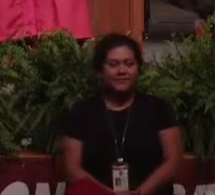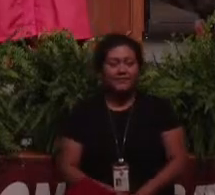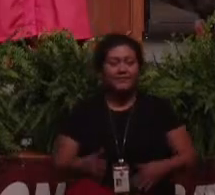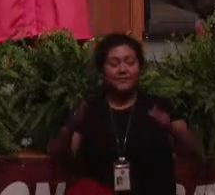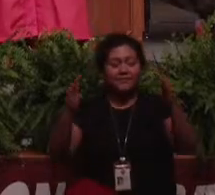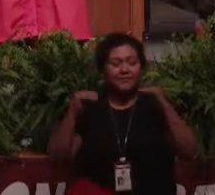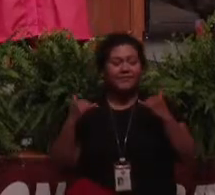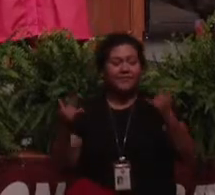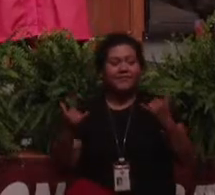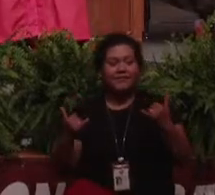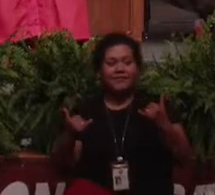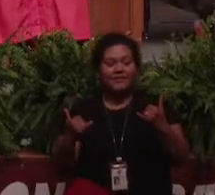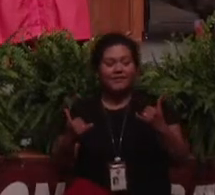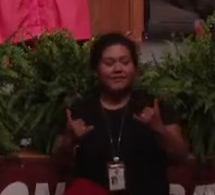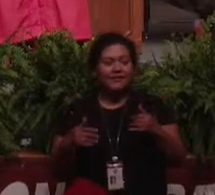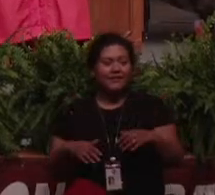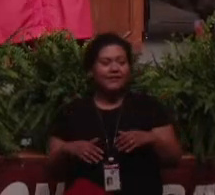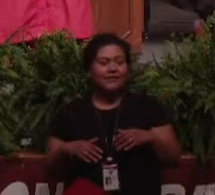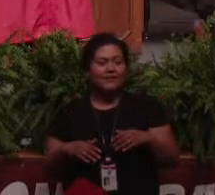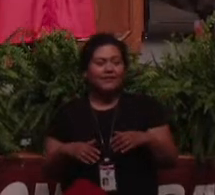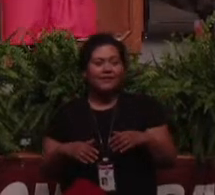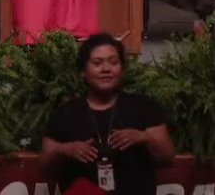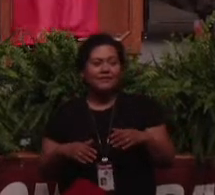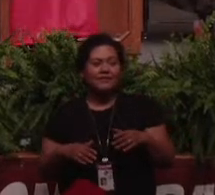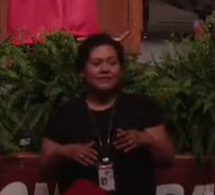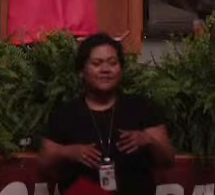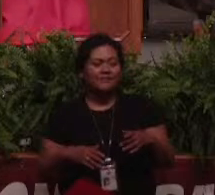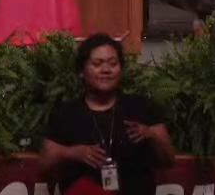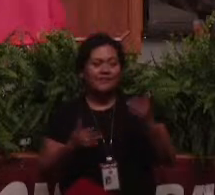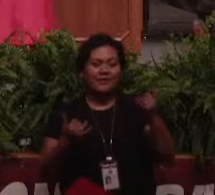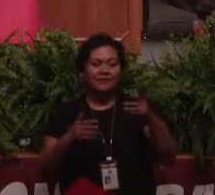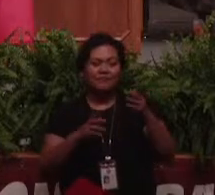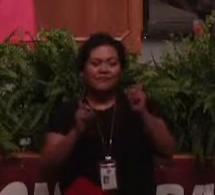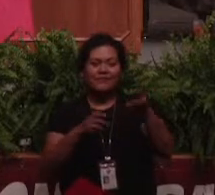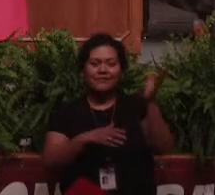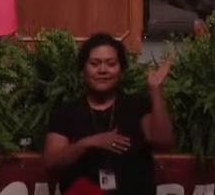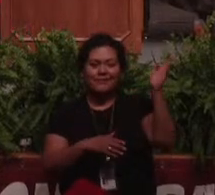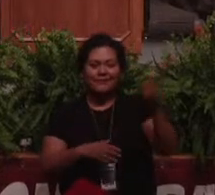At this time, Enrique will deliver the salutatorian address.